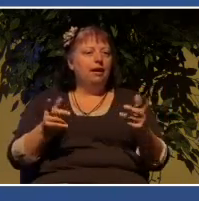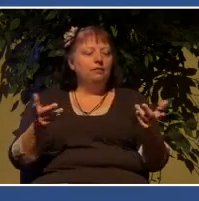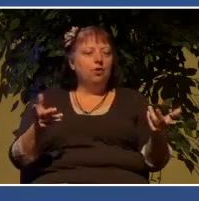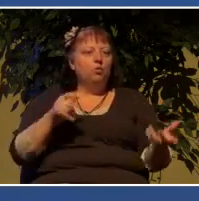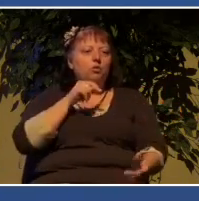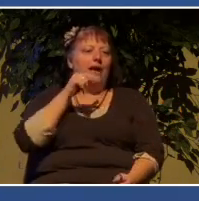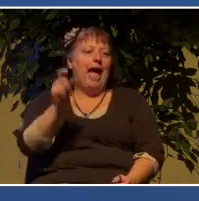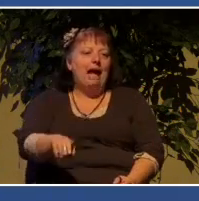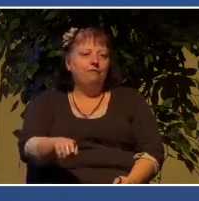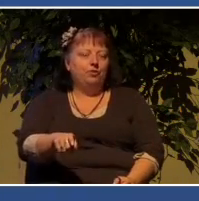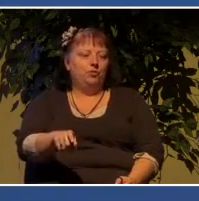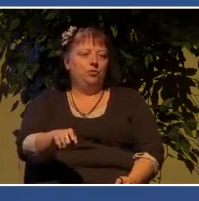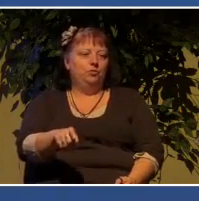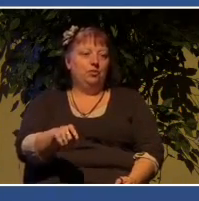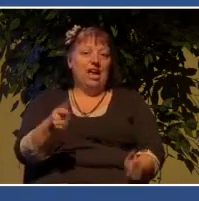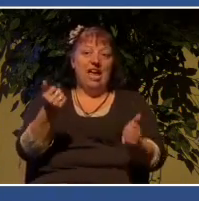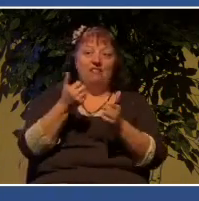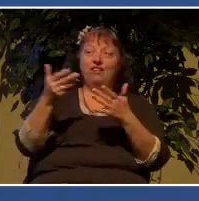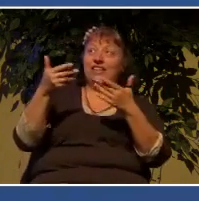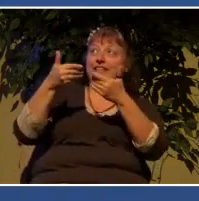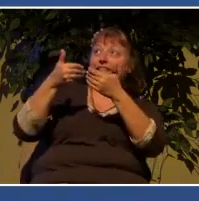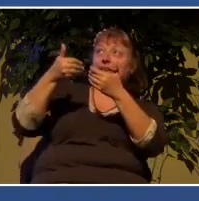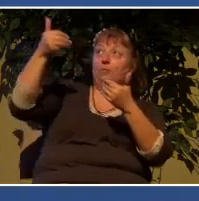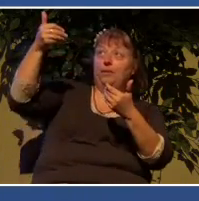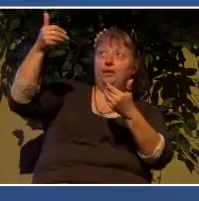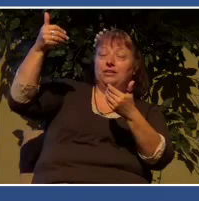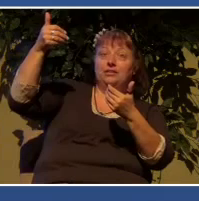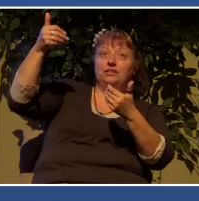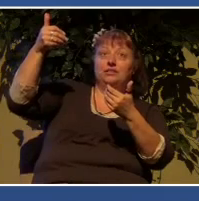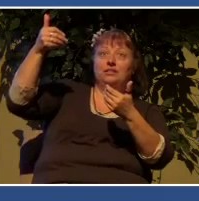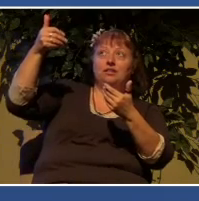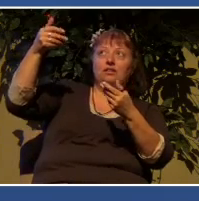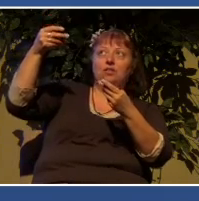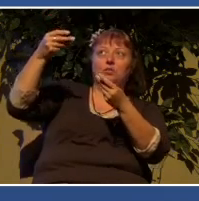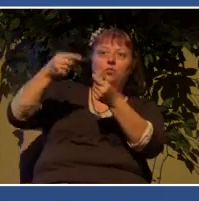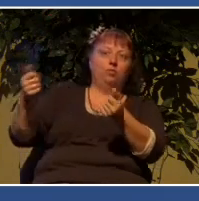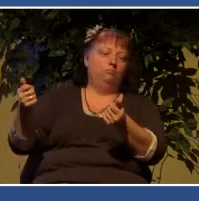everything that separates us from each other will be totally gone.